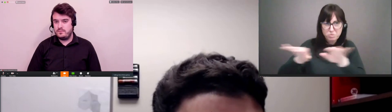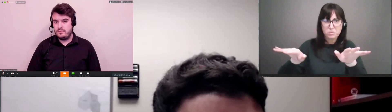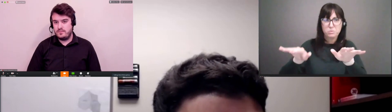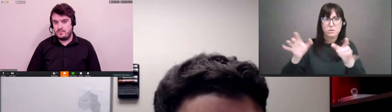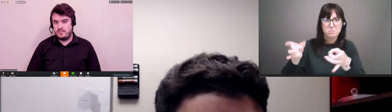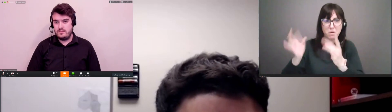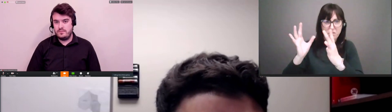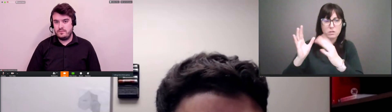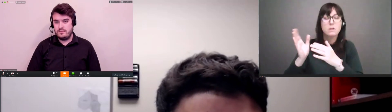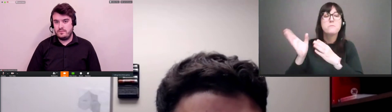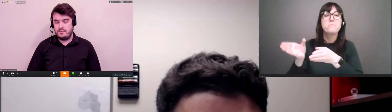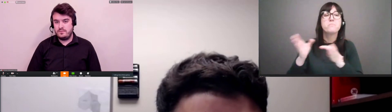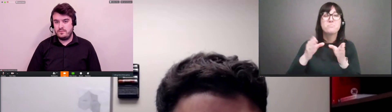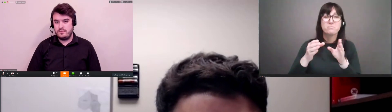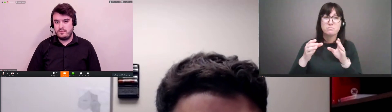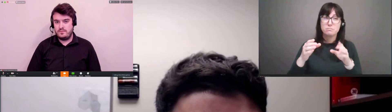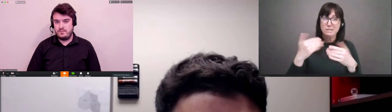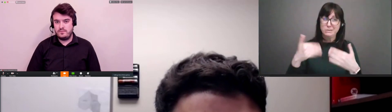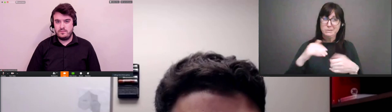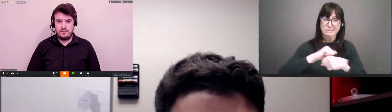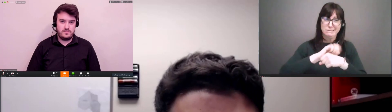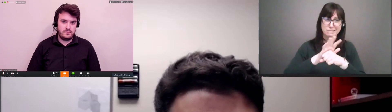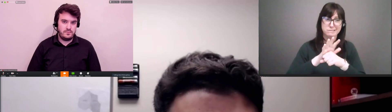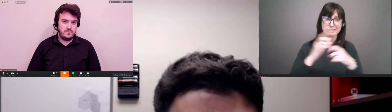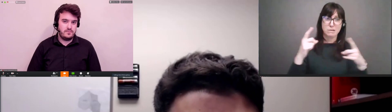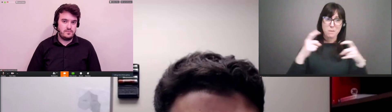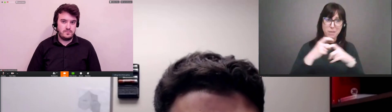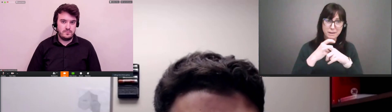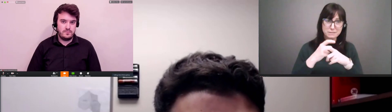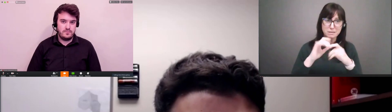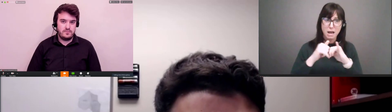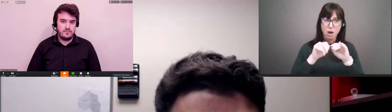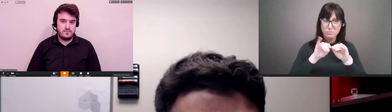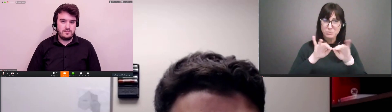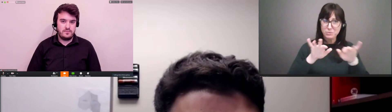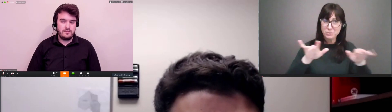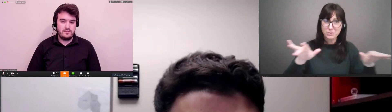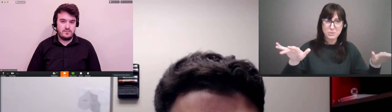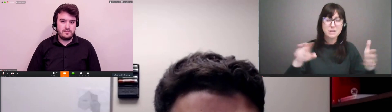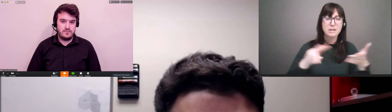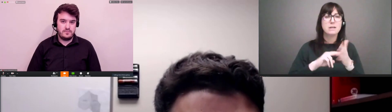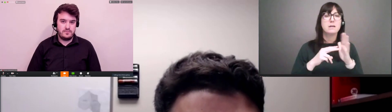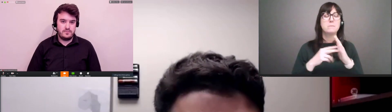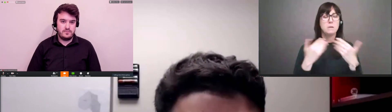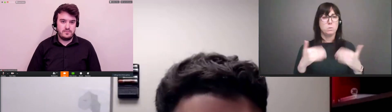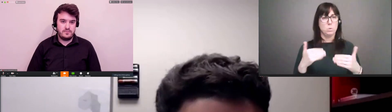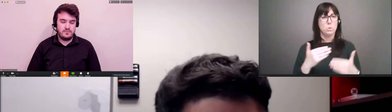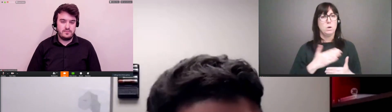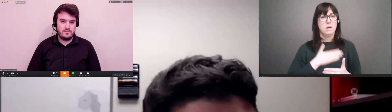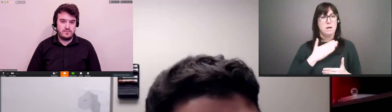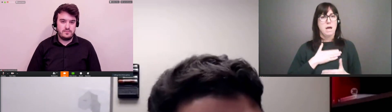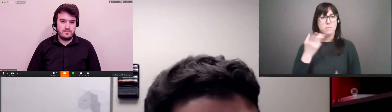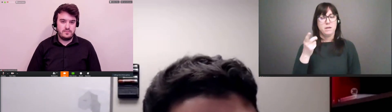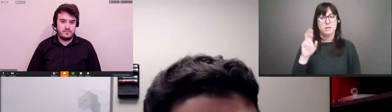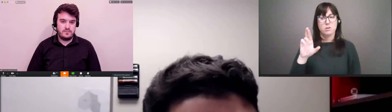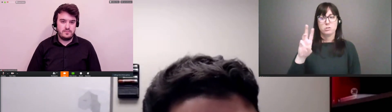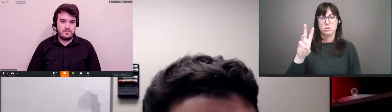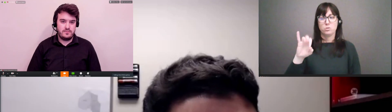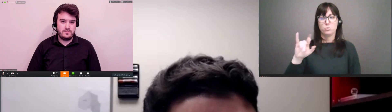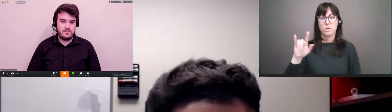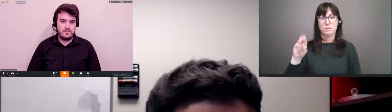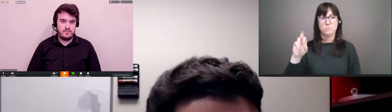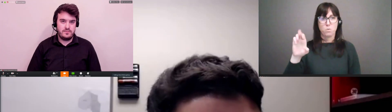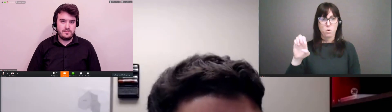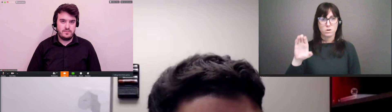the complexities of COVID-19, we're very happy that Dr. Wilmore and the C4 group